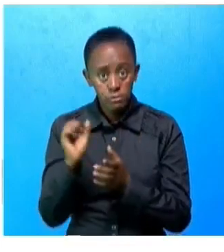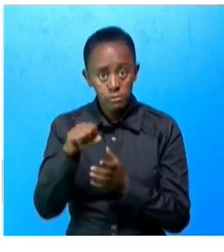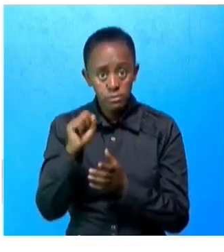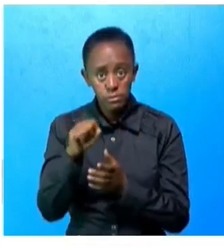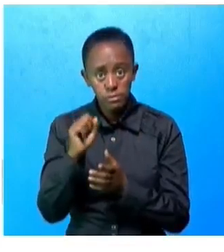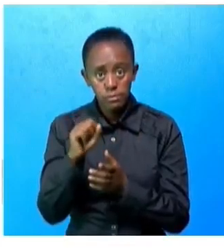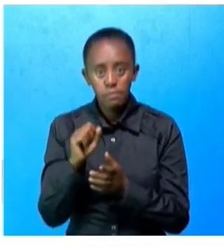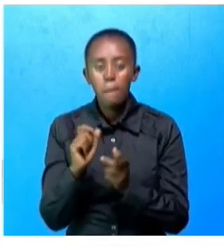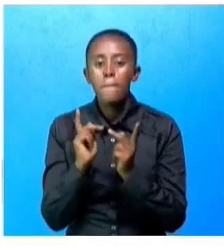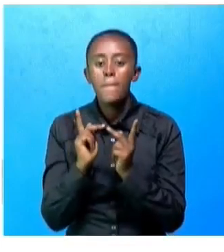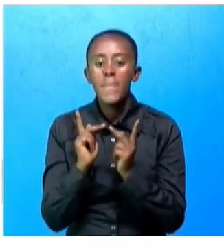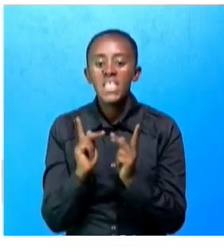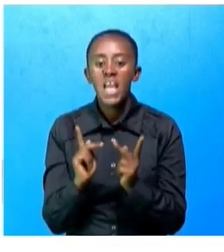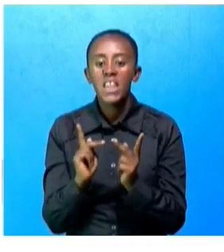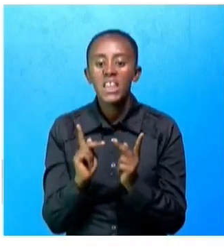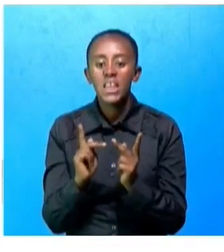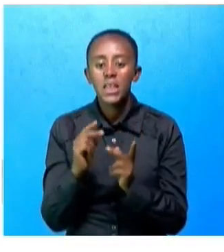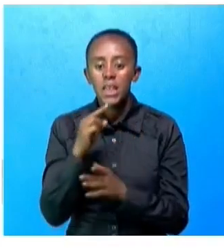present verb,